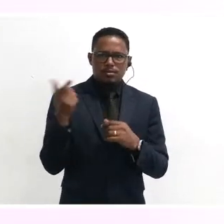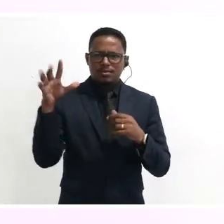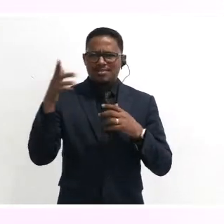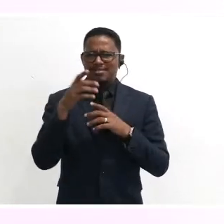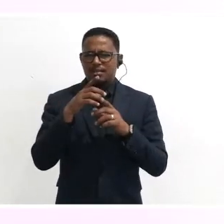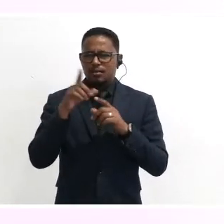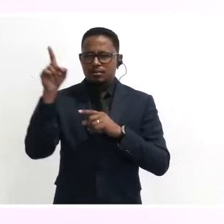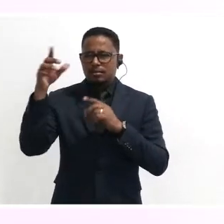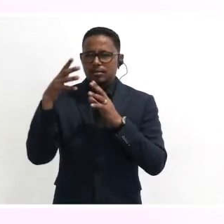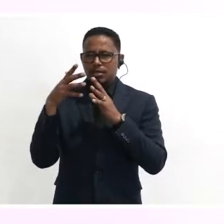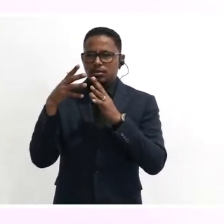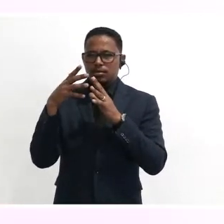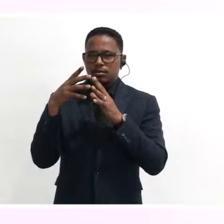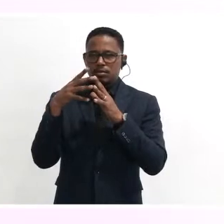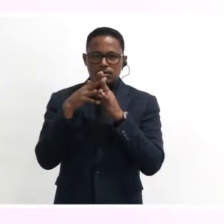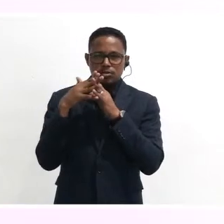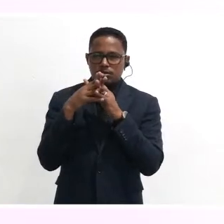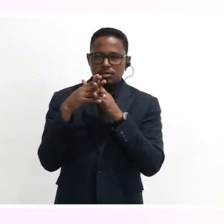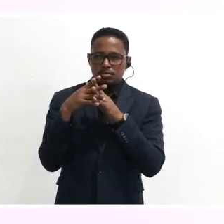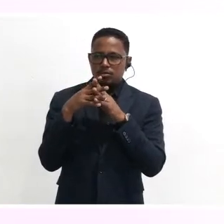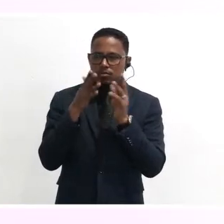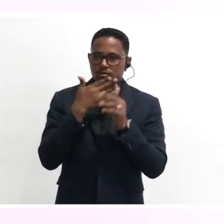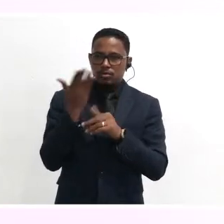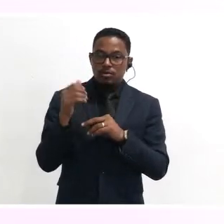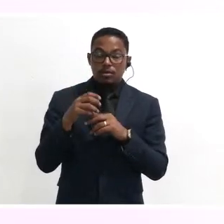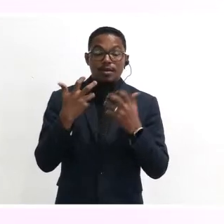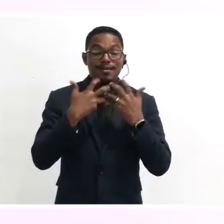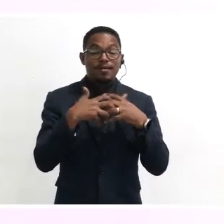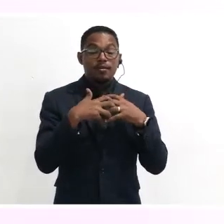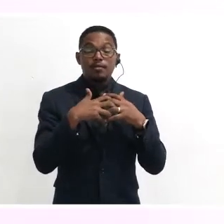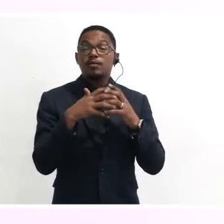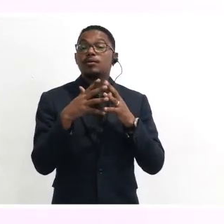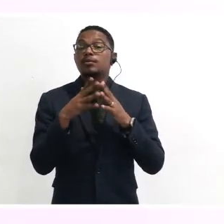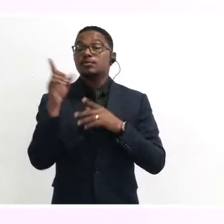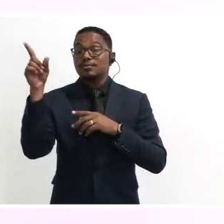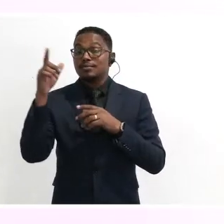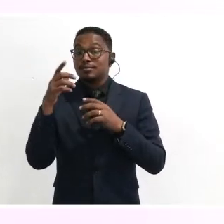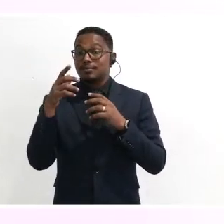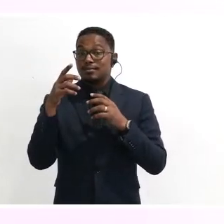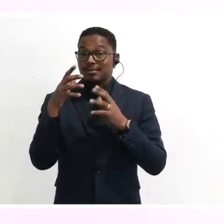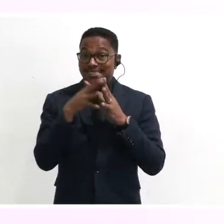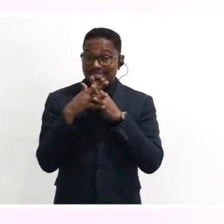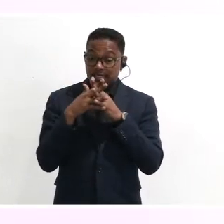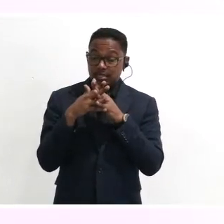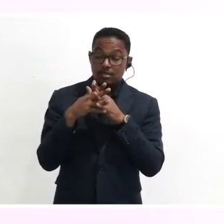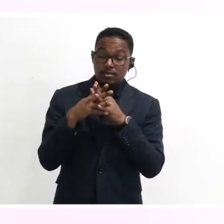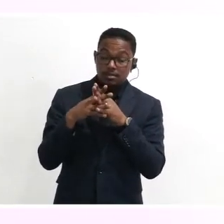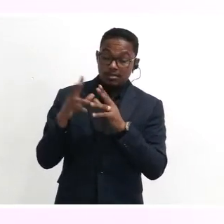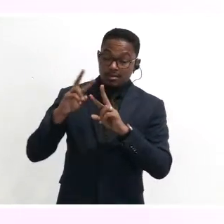bit behind today in terms of the most advanced packaging.